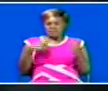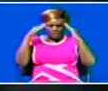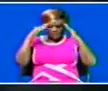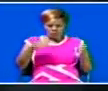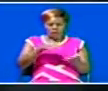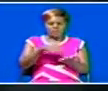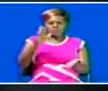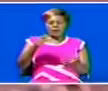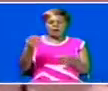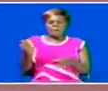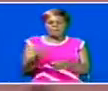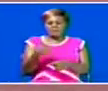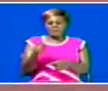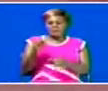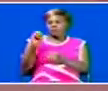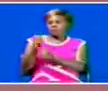more for the last 12 kilometers.